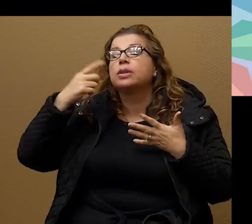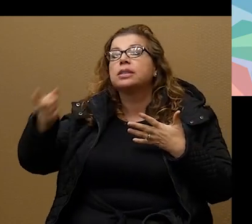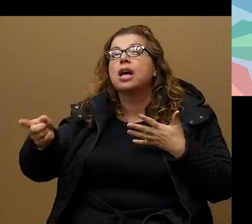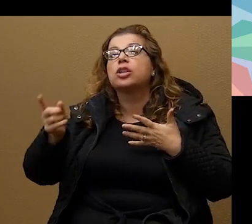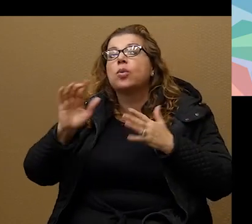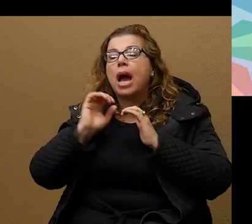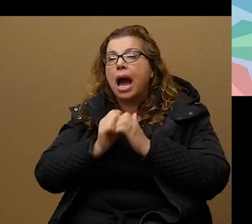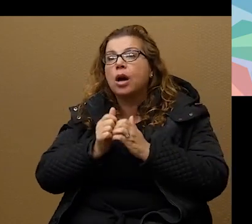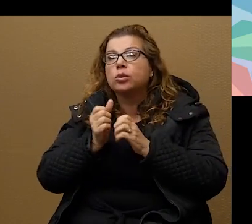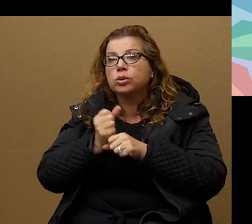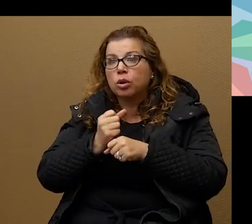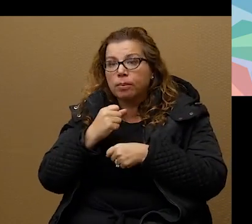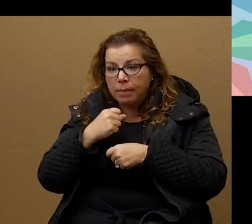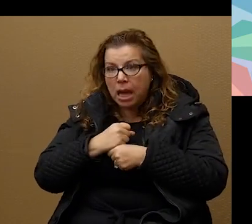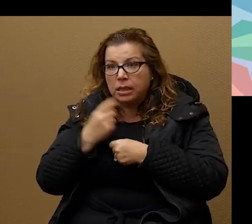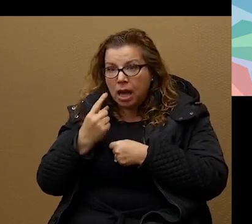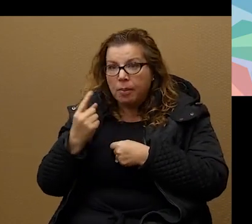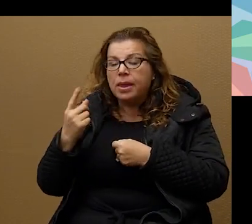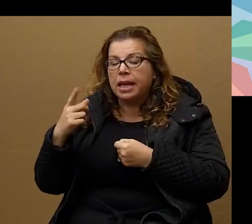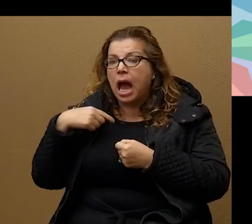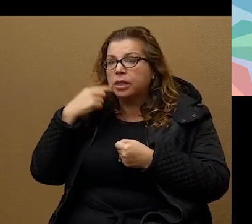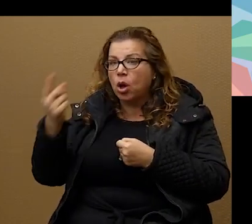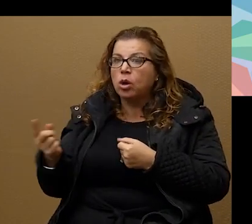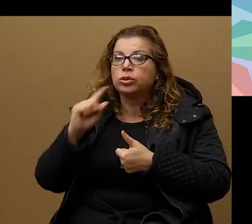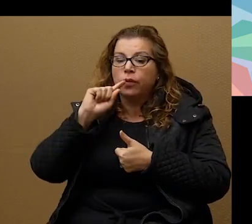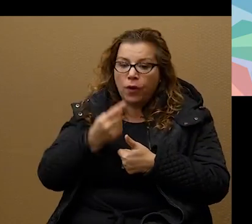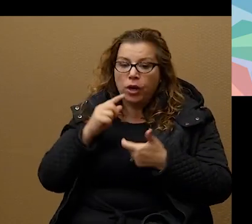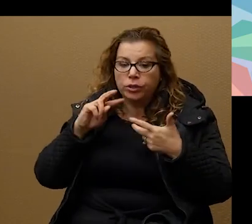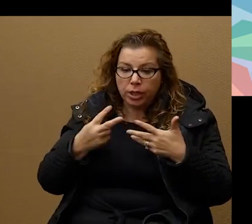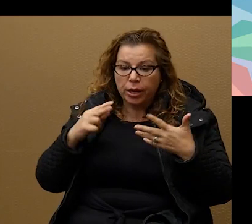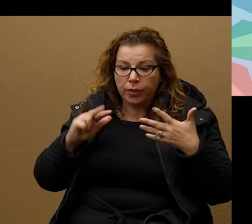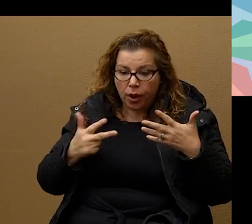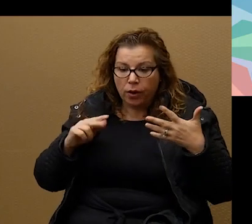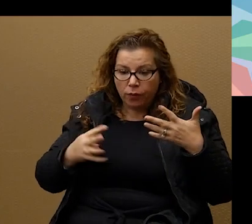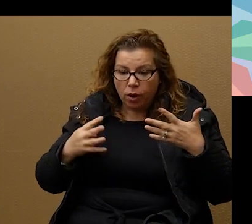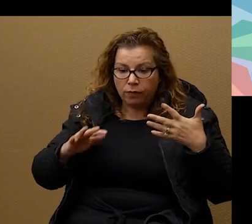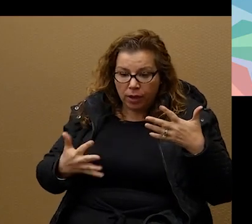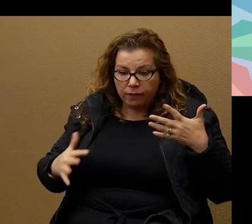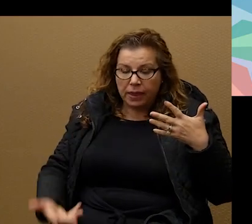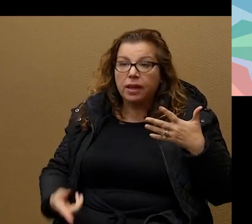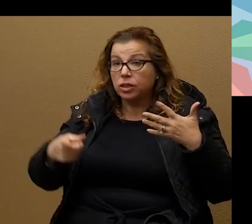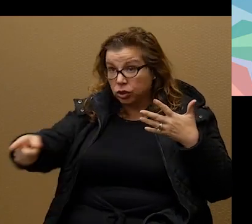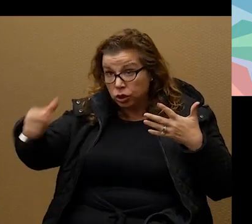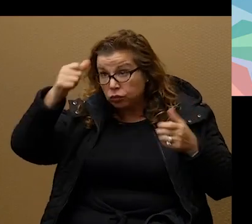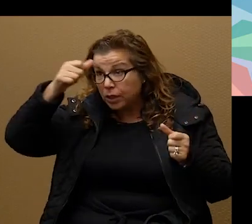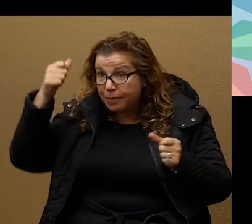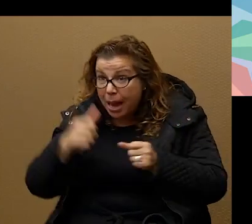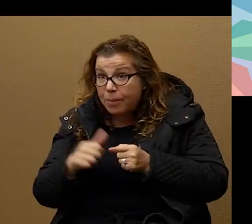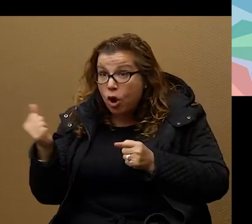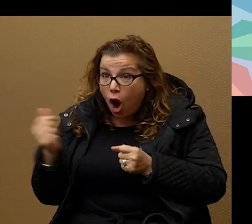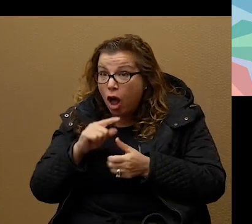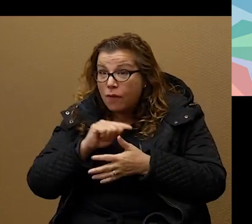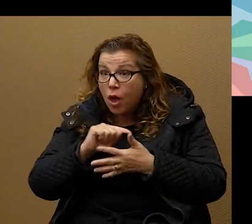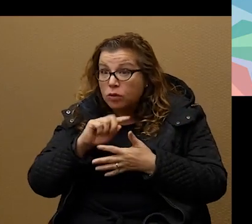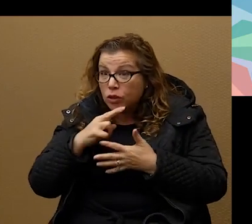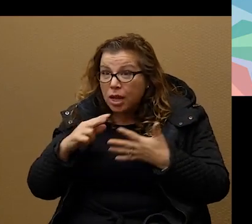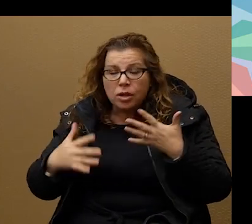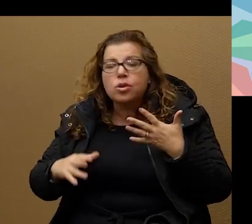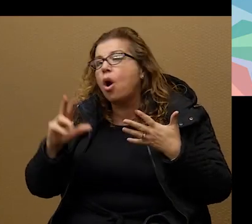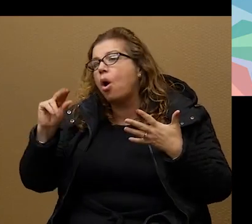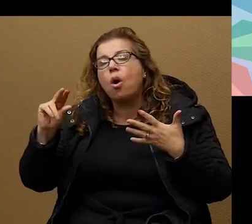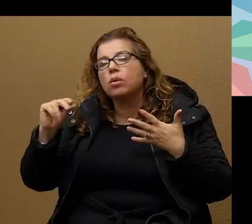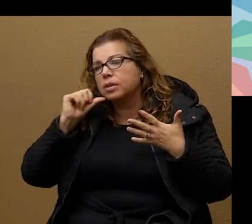bed, and I told you the 5 steps, do you think you would remember all 5 steps verbally? Probably